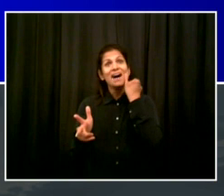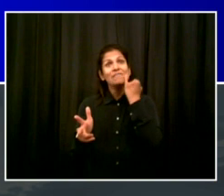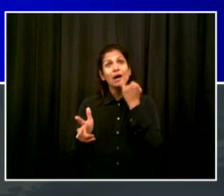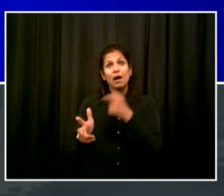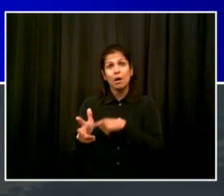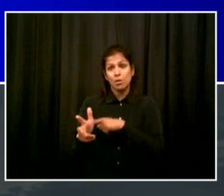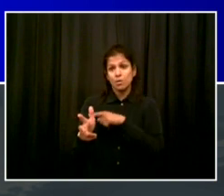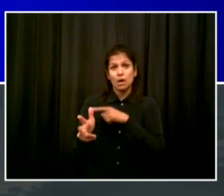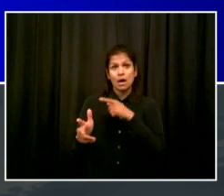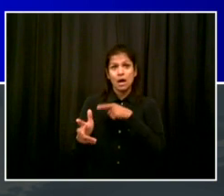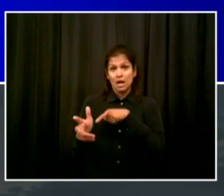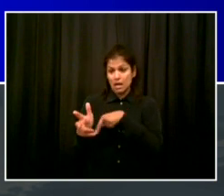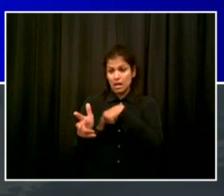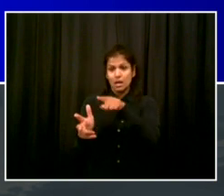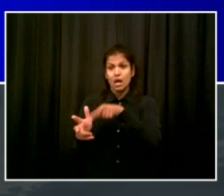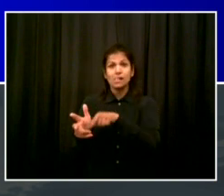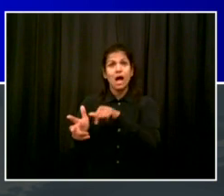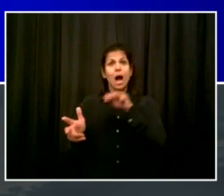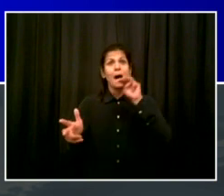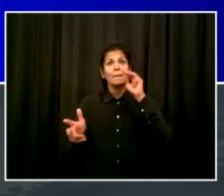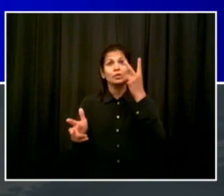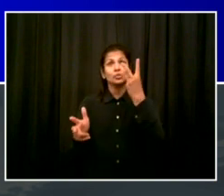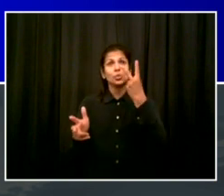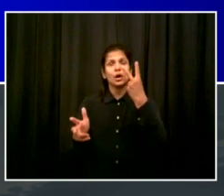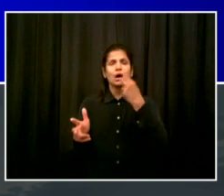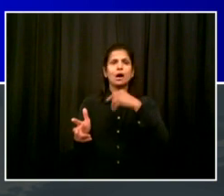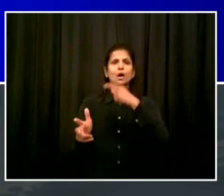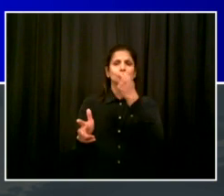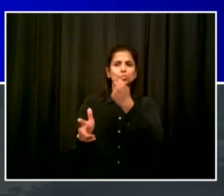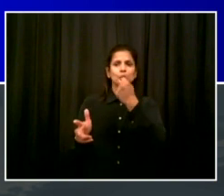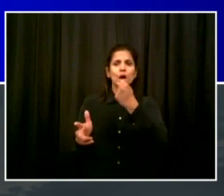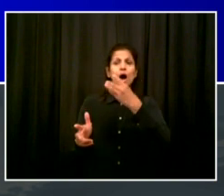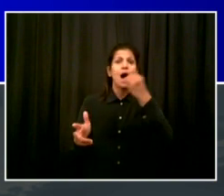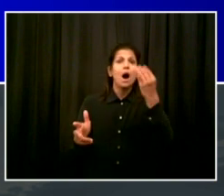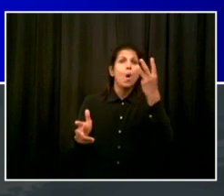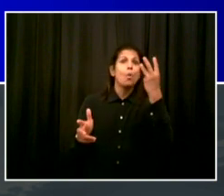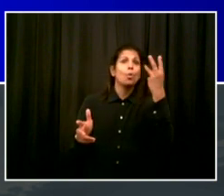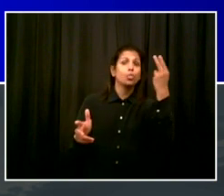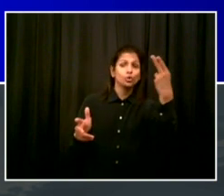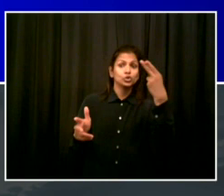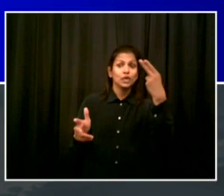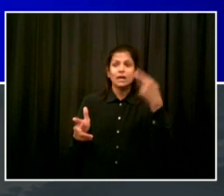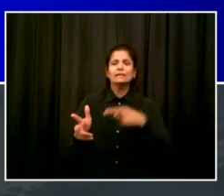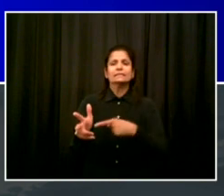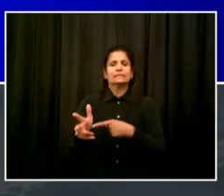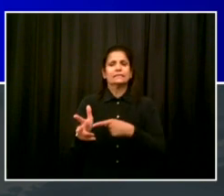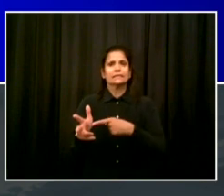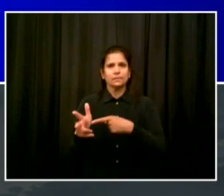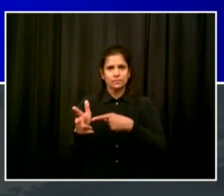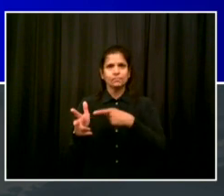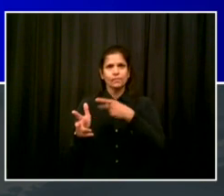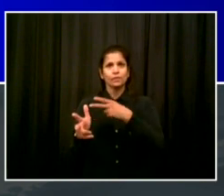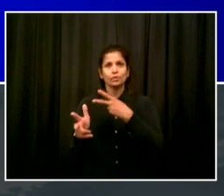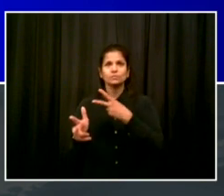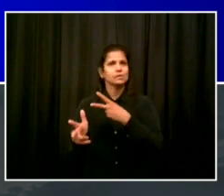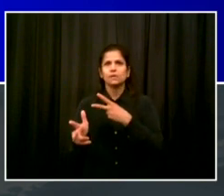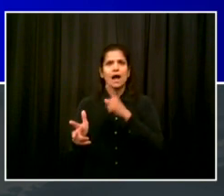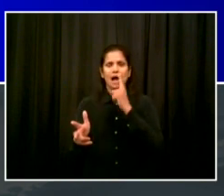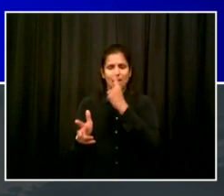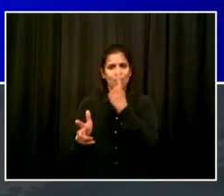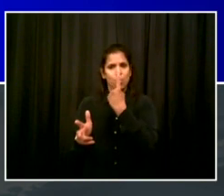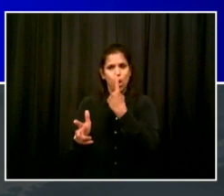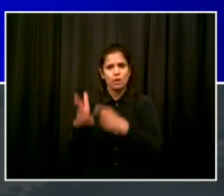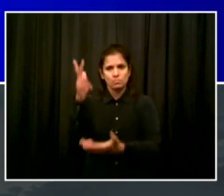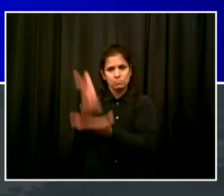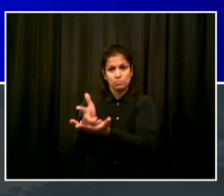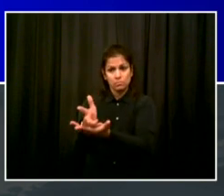move off that going forward. In that instance, just move it on the last day indicated on the sign on your